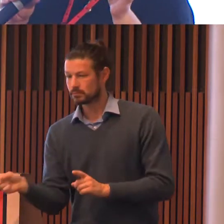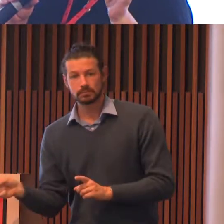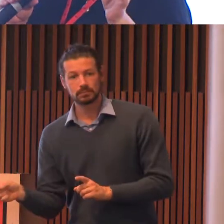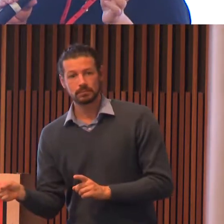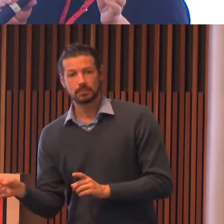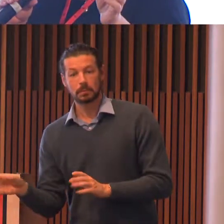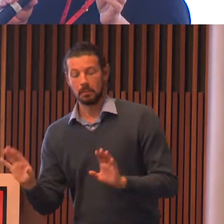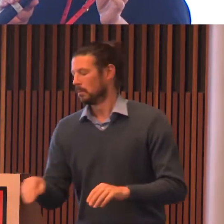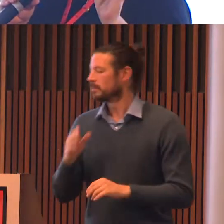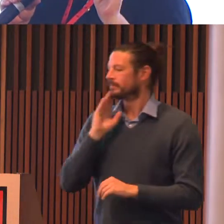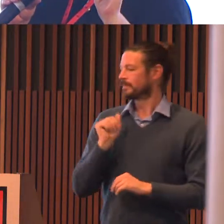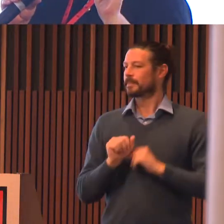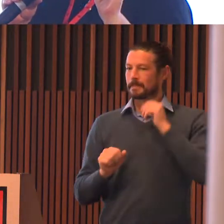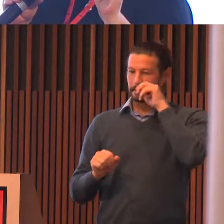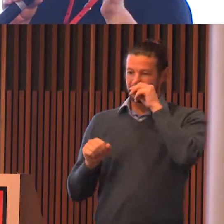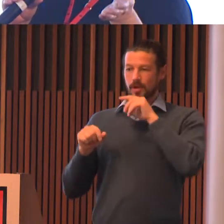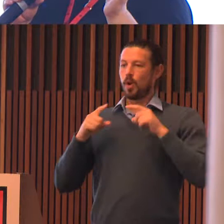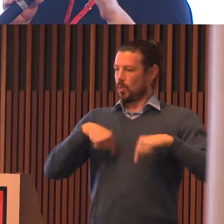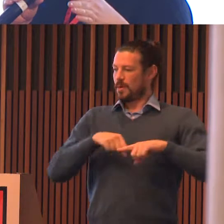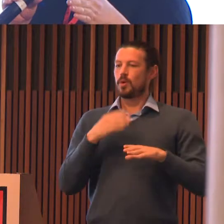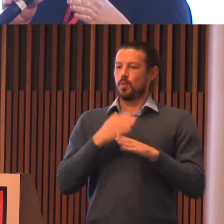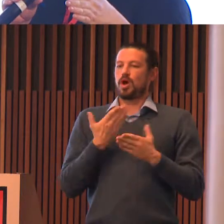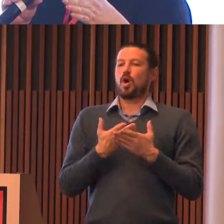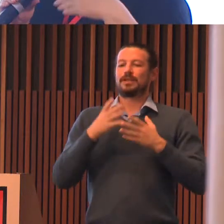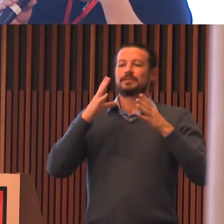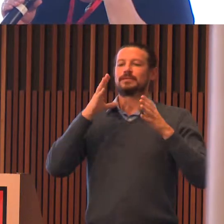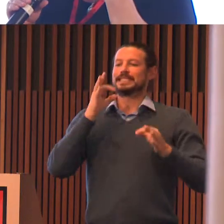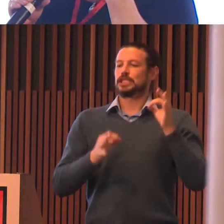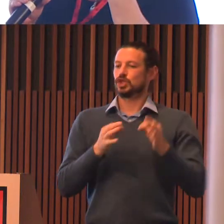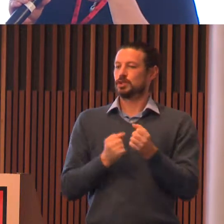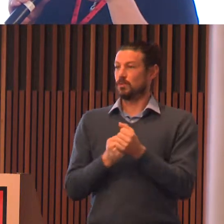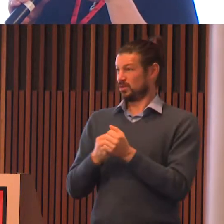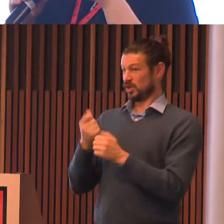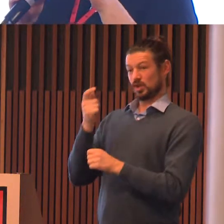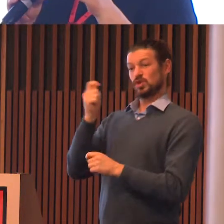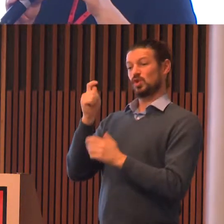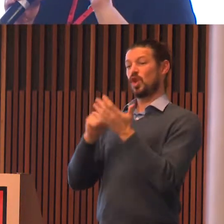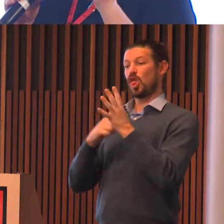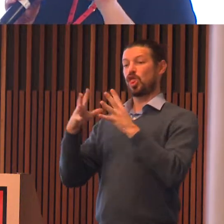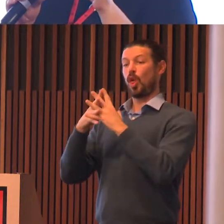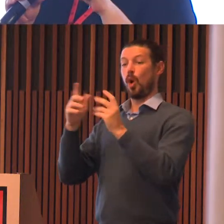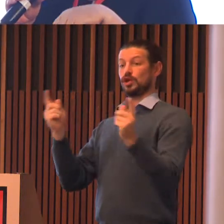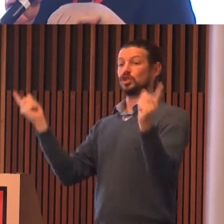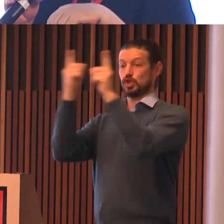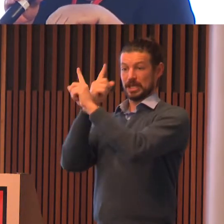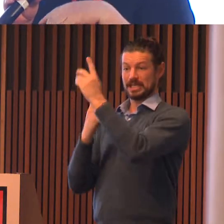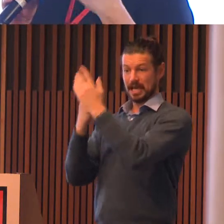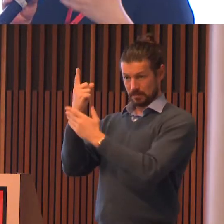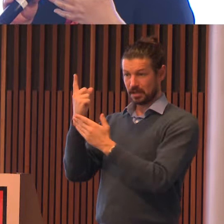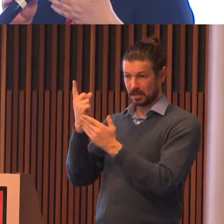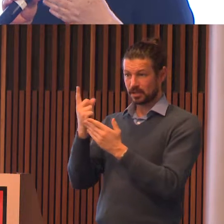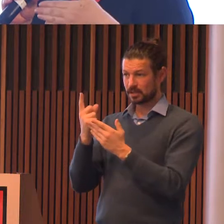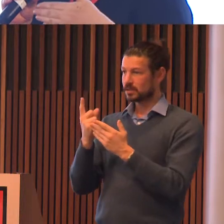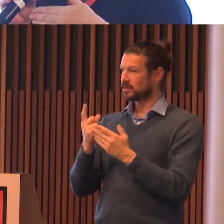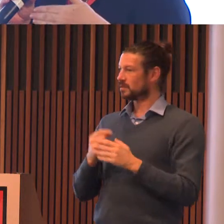Is around decision support, and with the changes to the law coming in, significant changes and understanding around